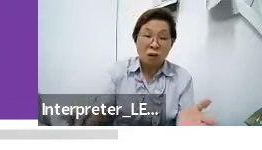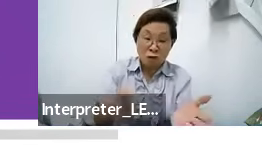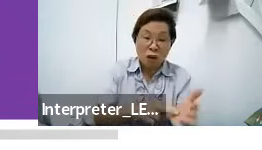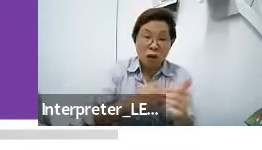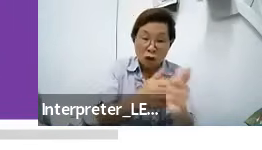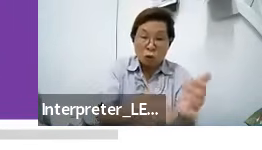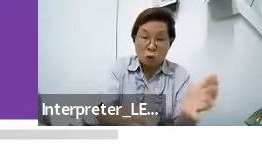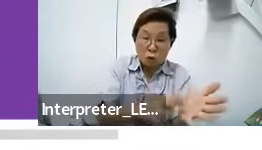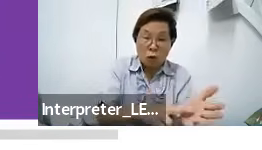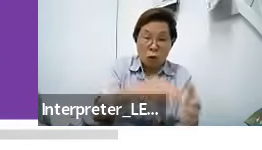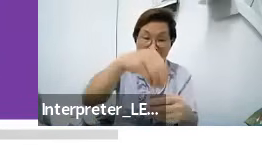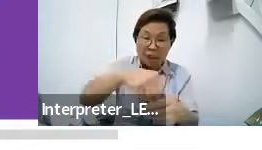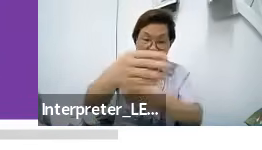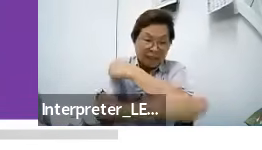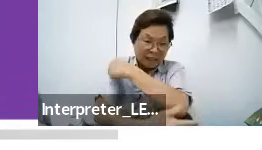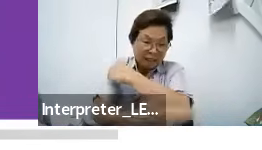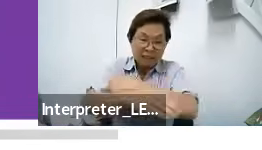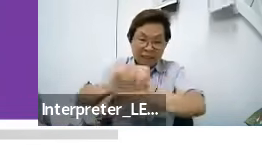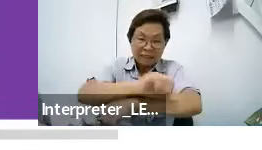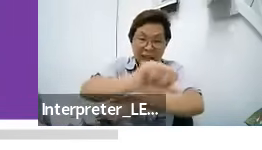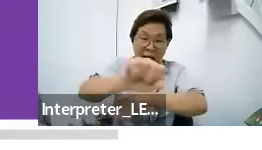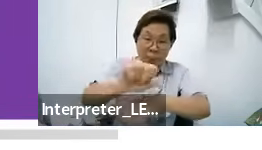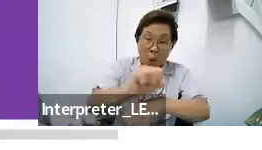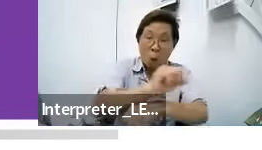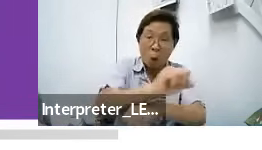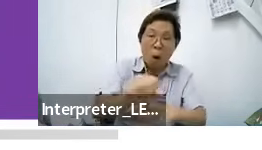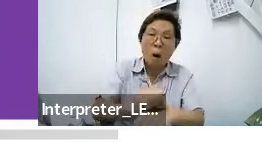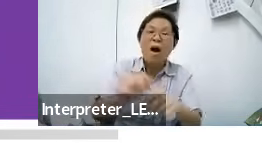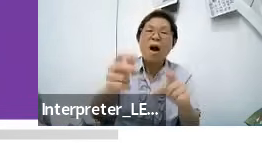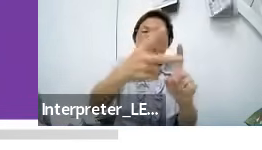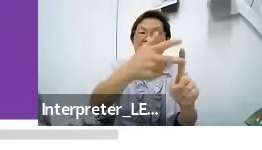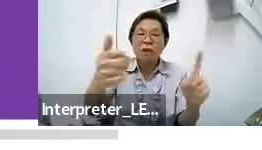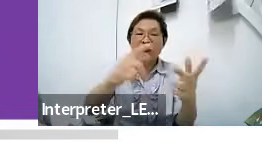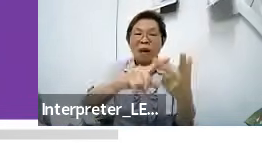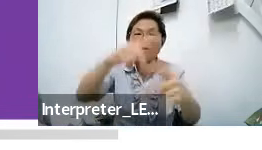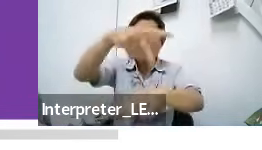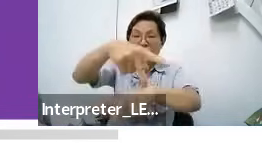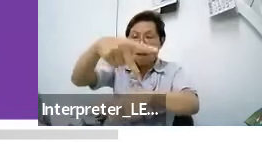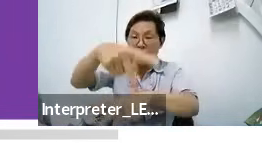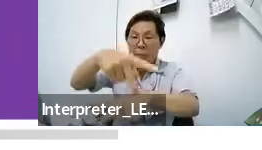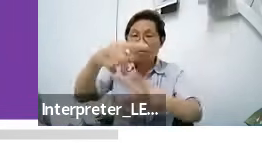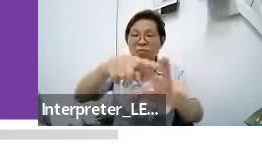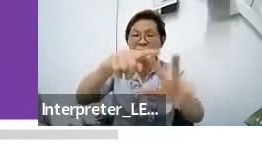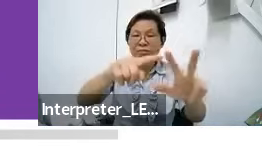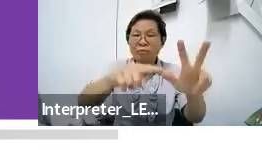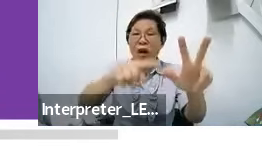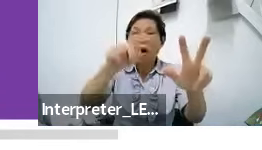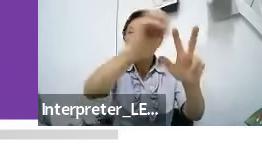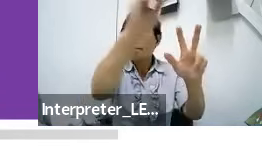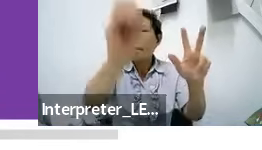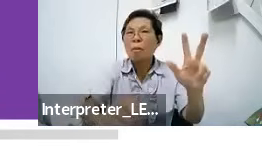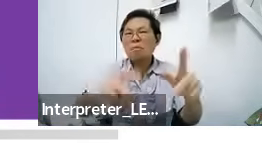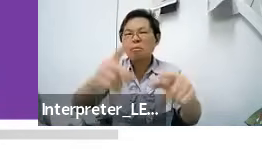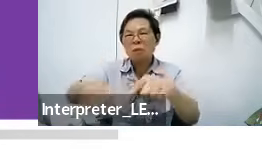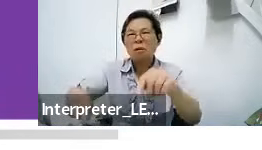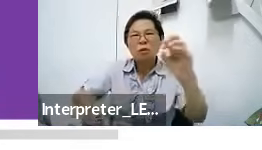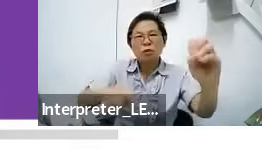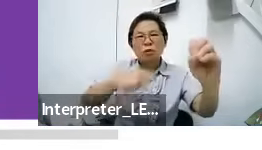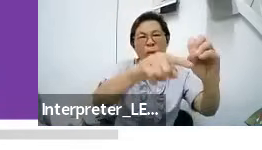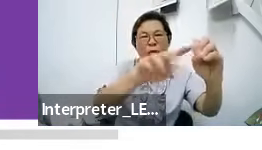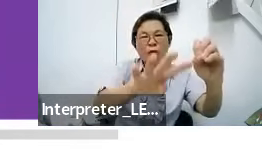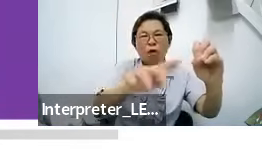see that in Singapore, Indonesia, and Philippines, the percentage vary from 0.4